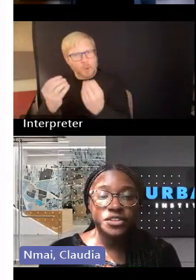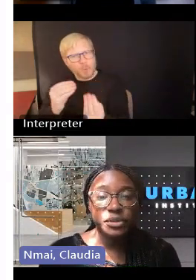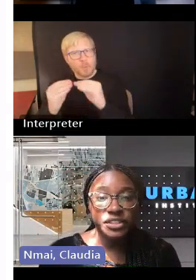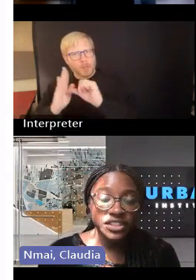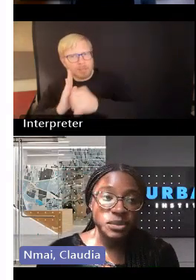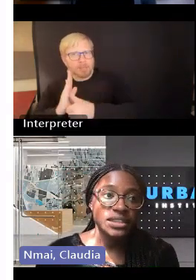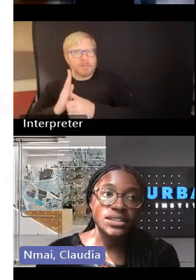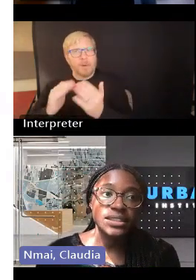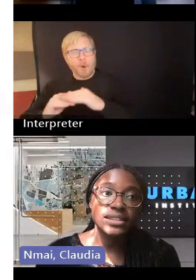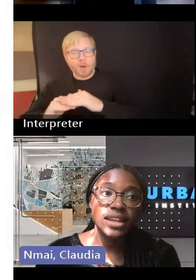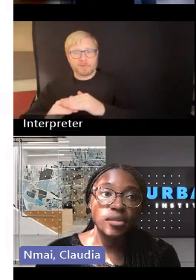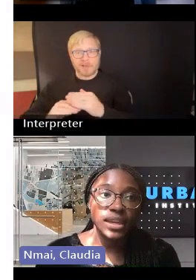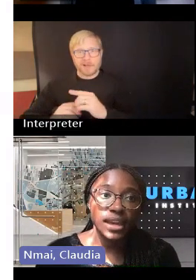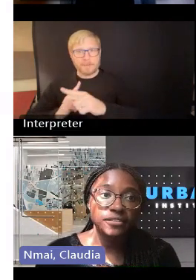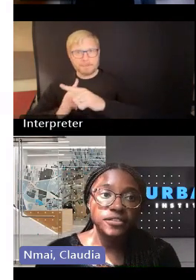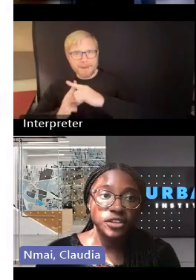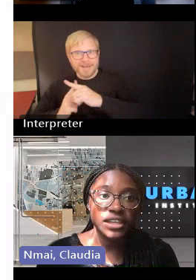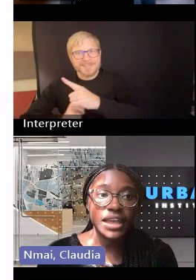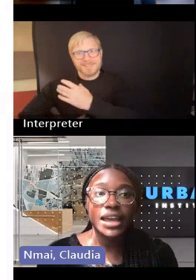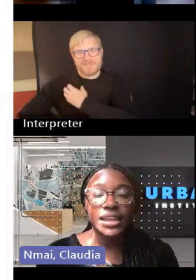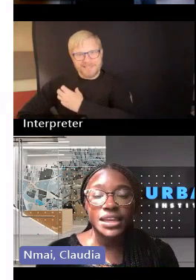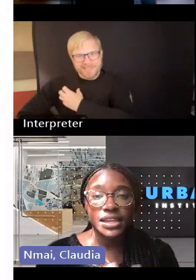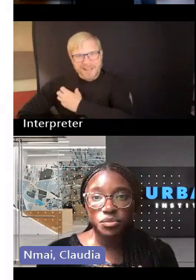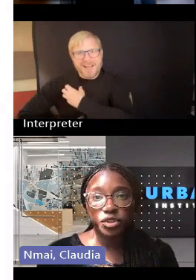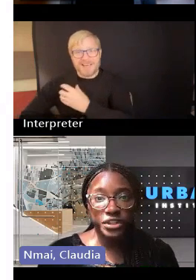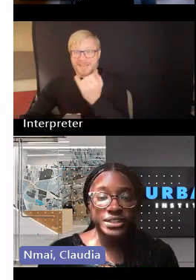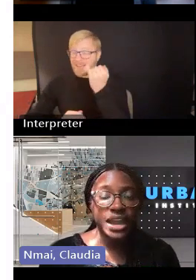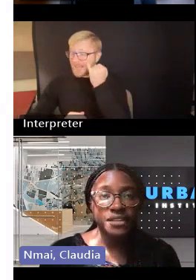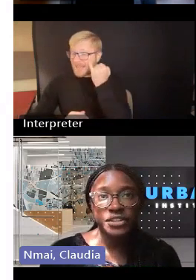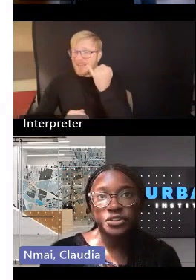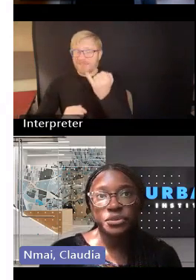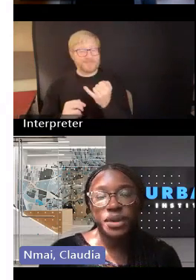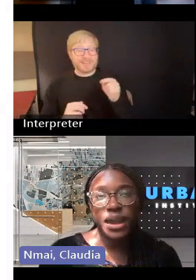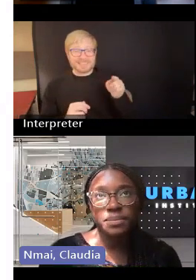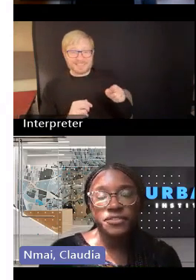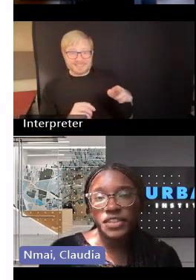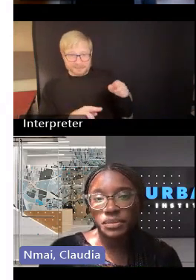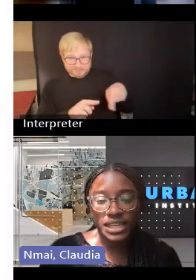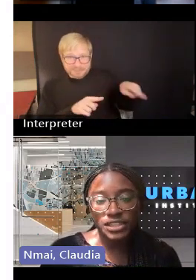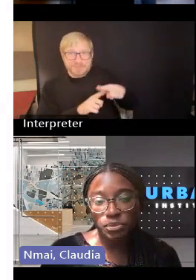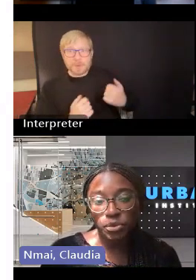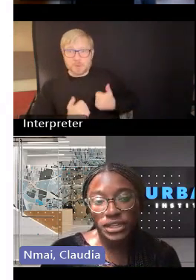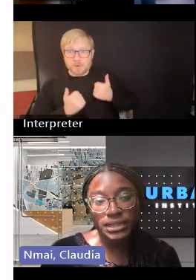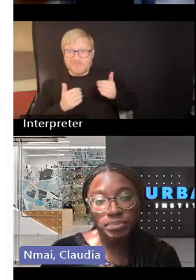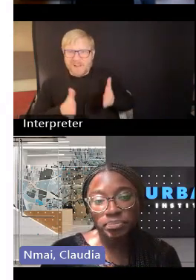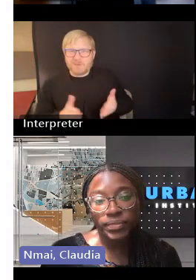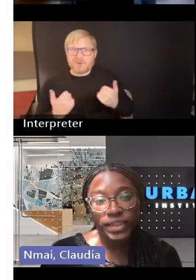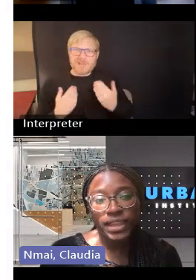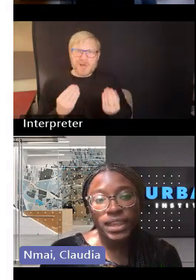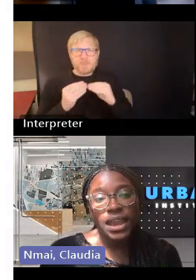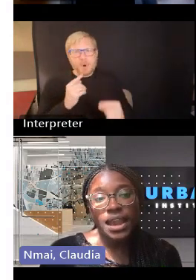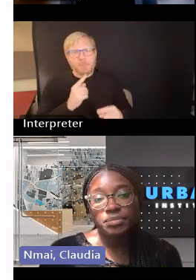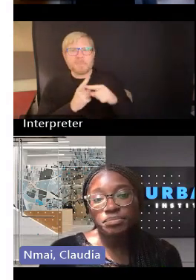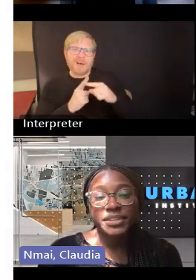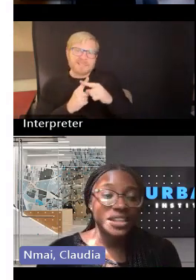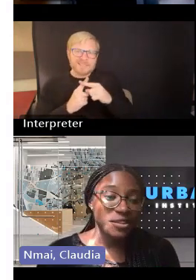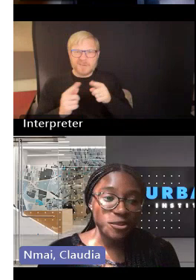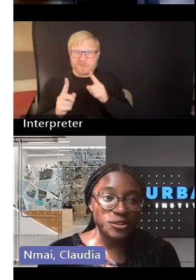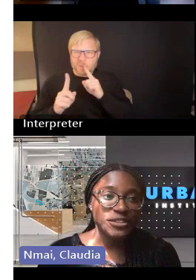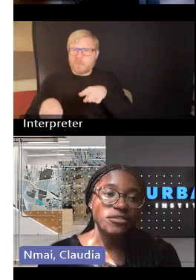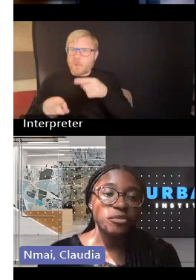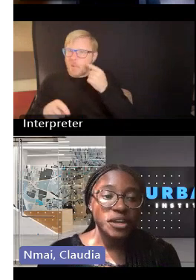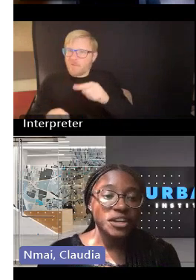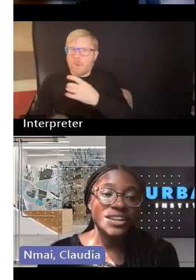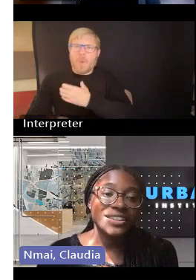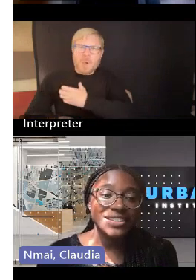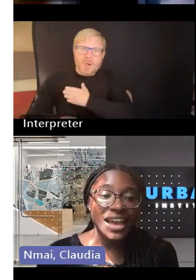help survivors participate in the system and kind of feel like that is a more trusted avenue for them to get support in. But then